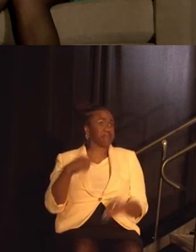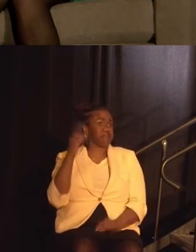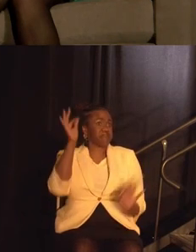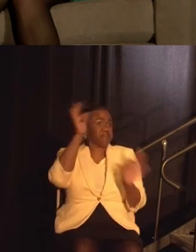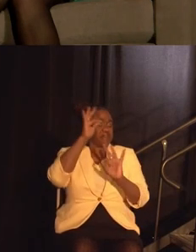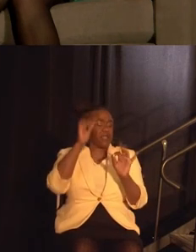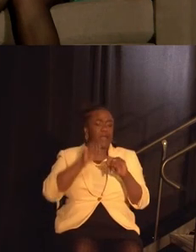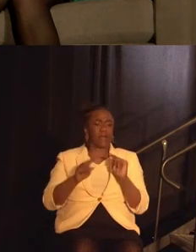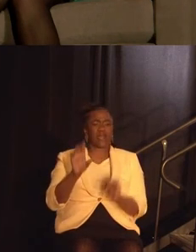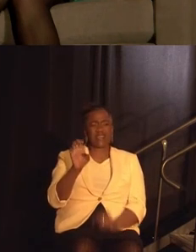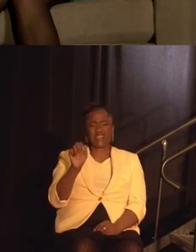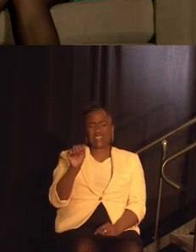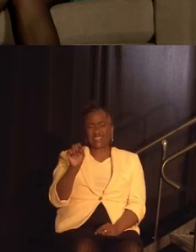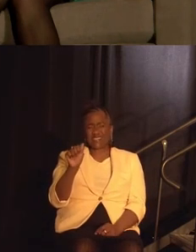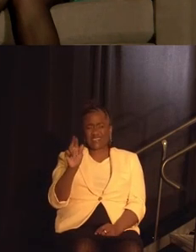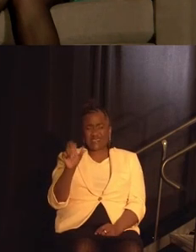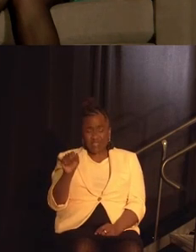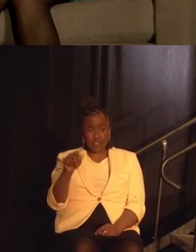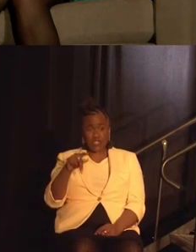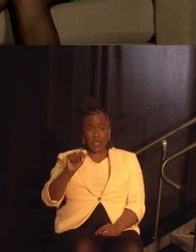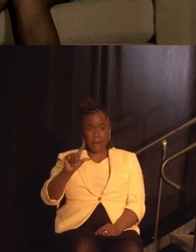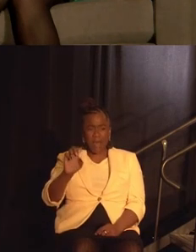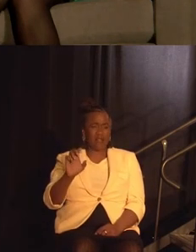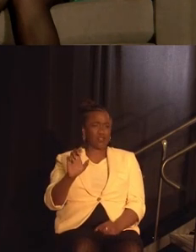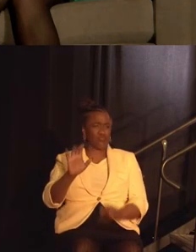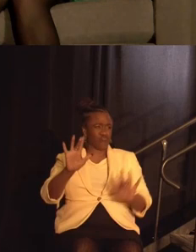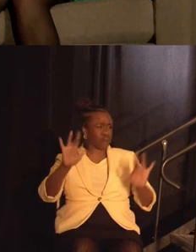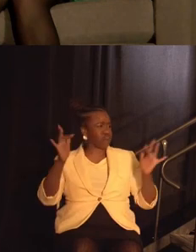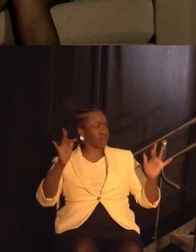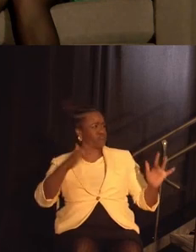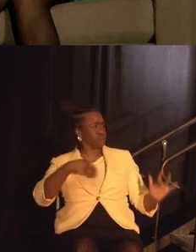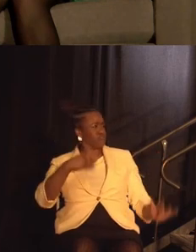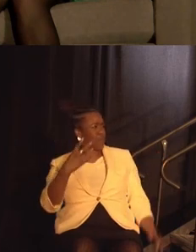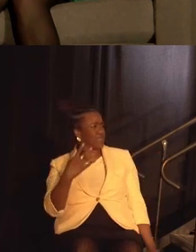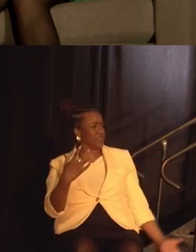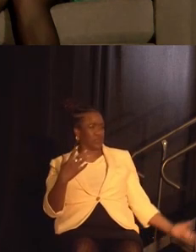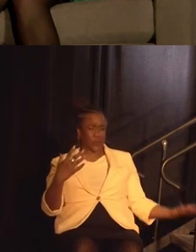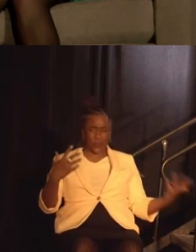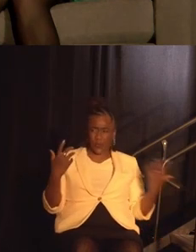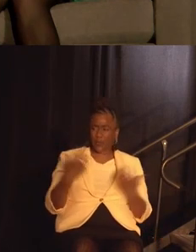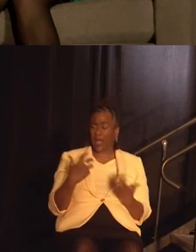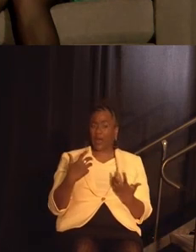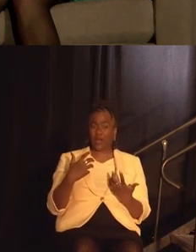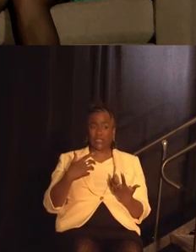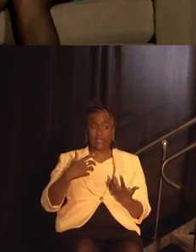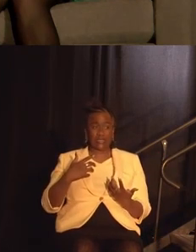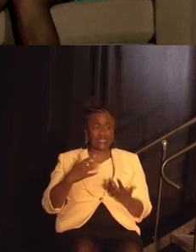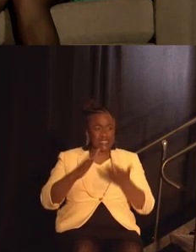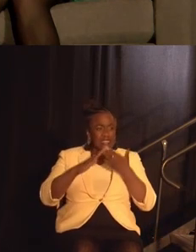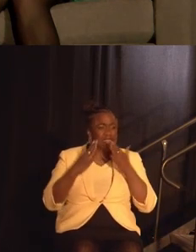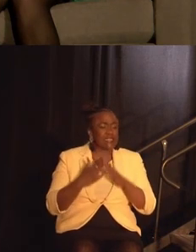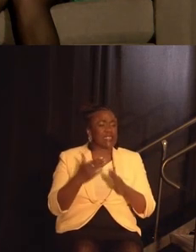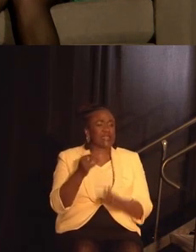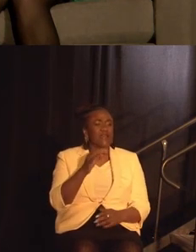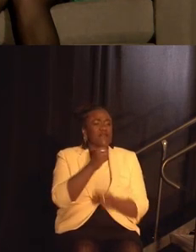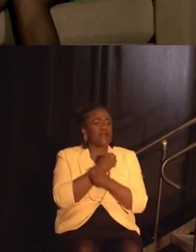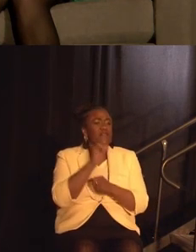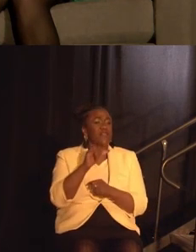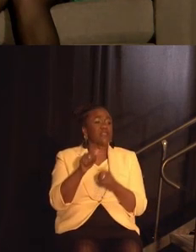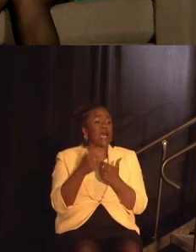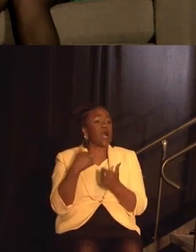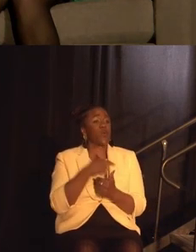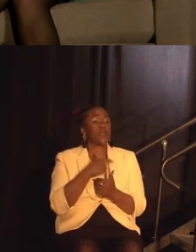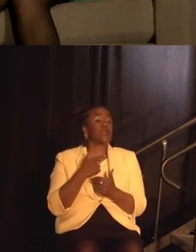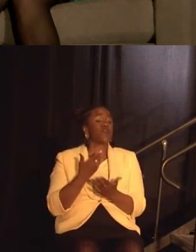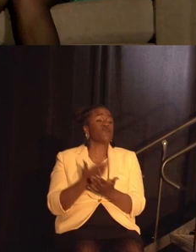was gleaming in its whiteness, and who can say no to the patina of wealth? This is how we arrived on a Chinese